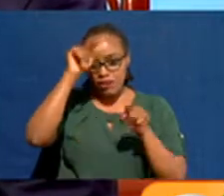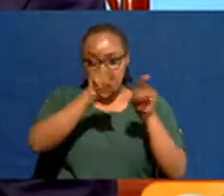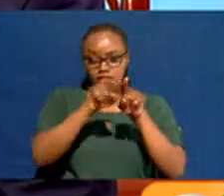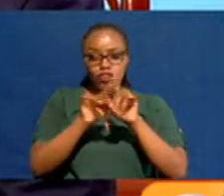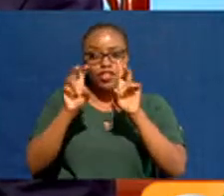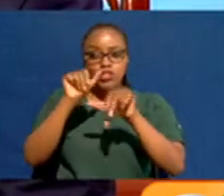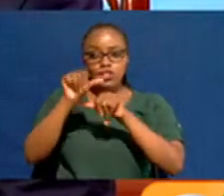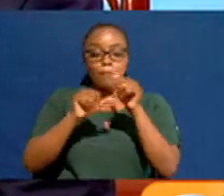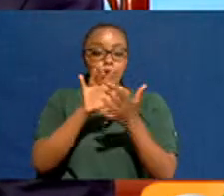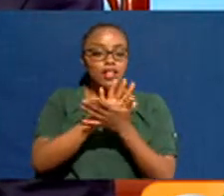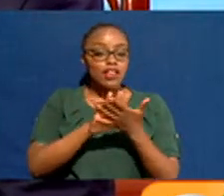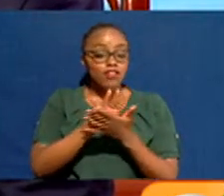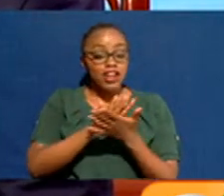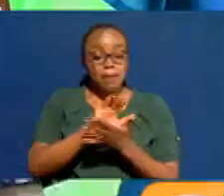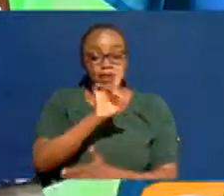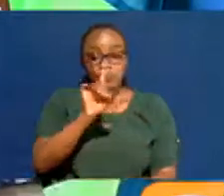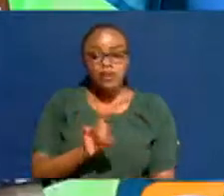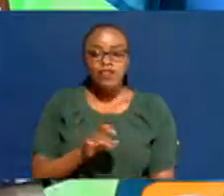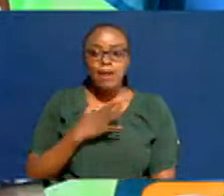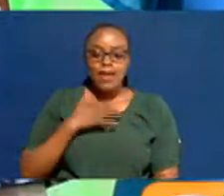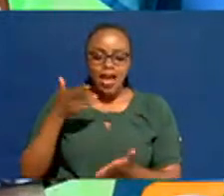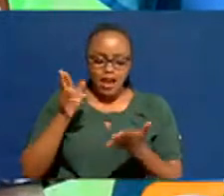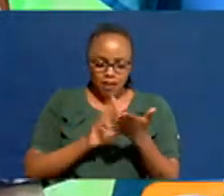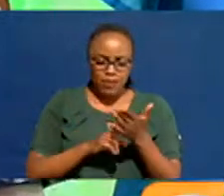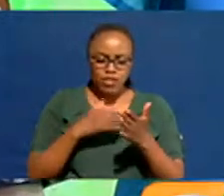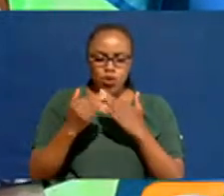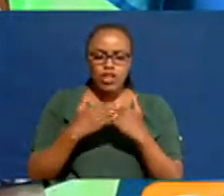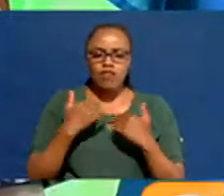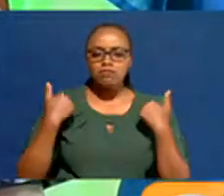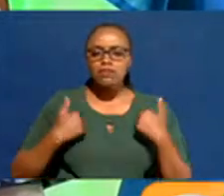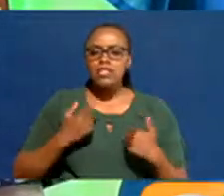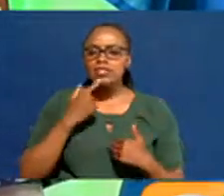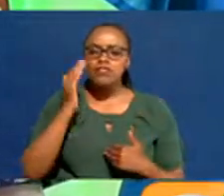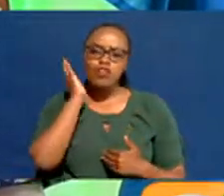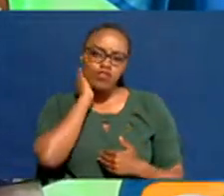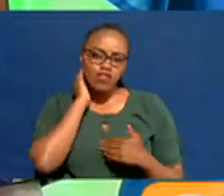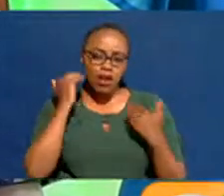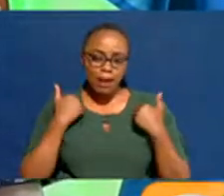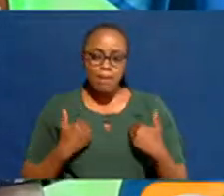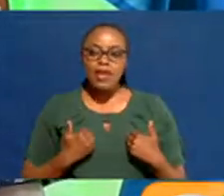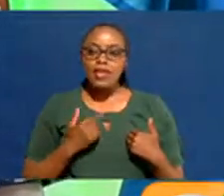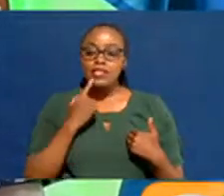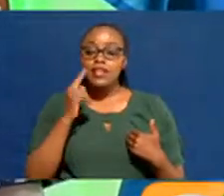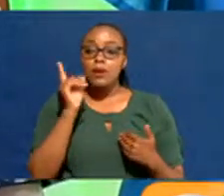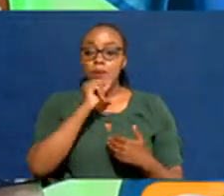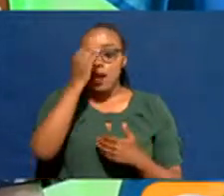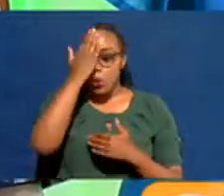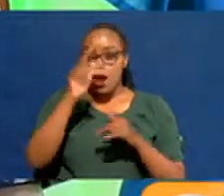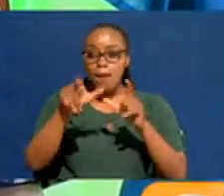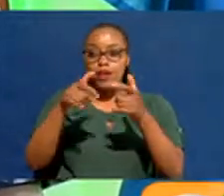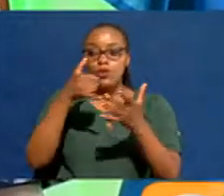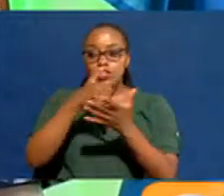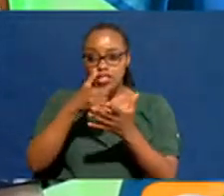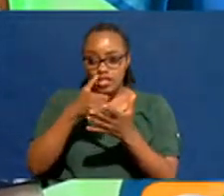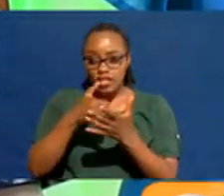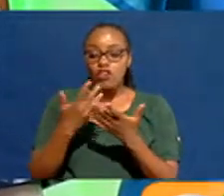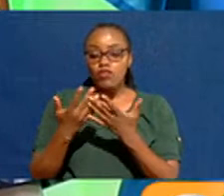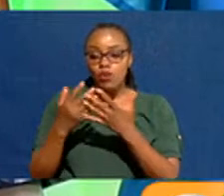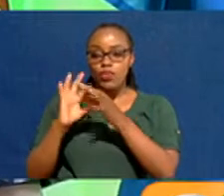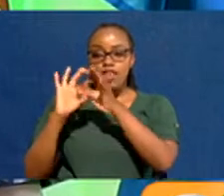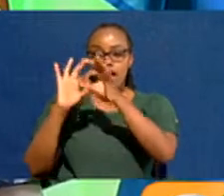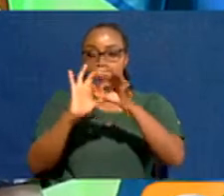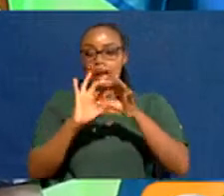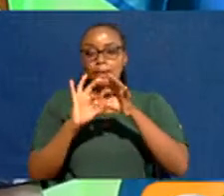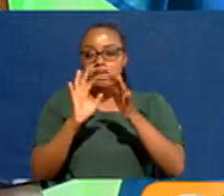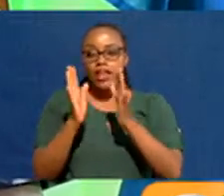media freedom is concerned? Absolutely. I repeat what I said in Muranga. We hammered the media 9-0 because media was part of Azimio. And